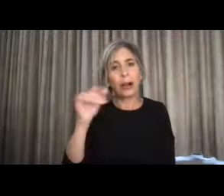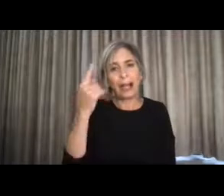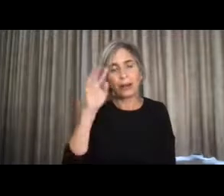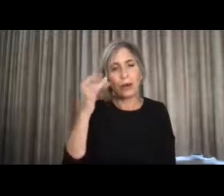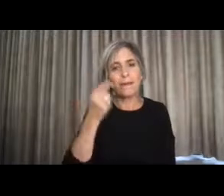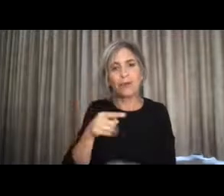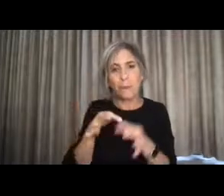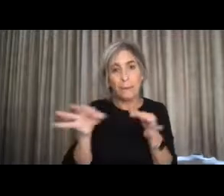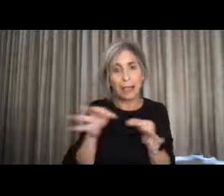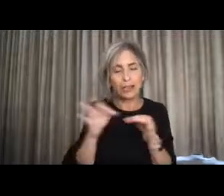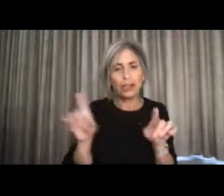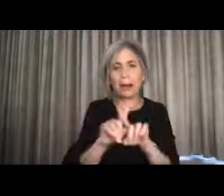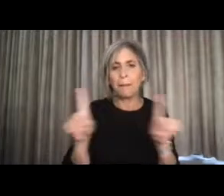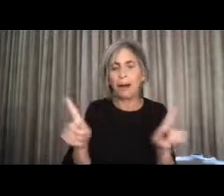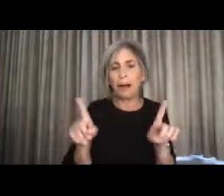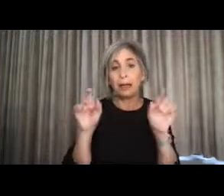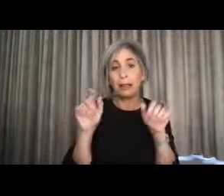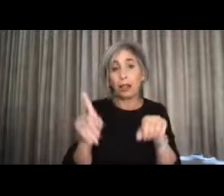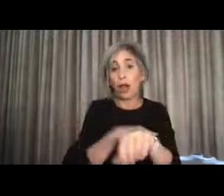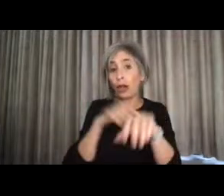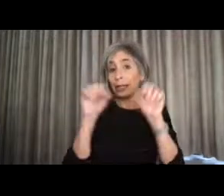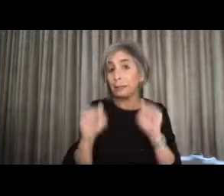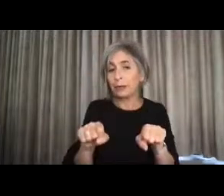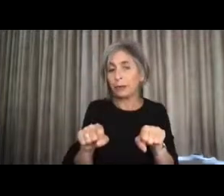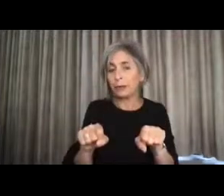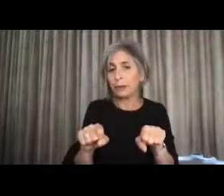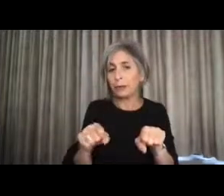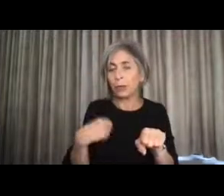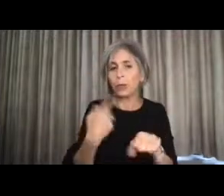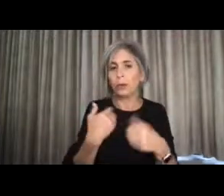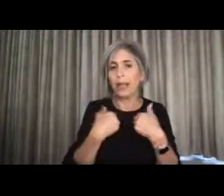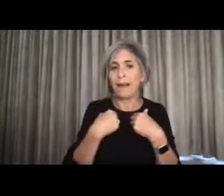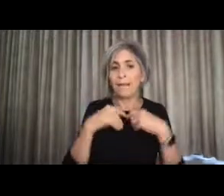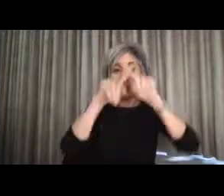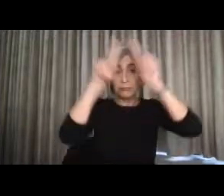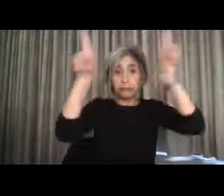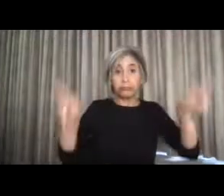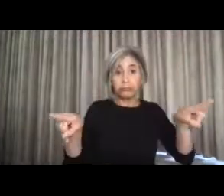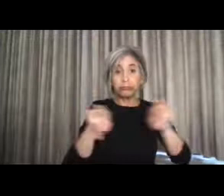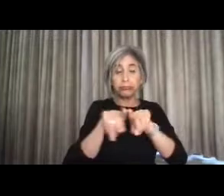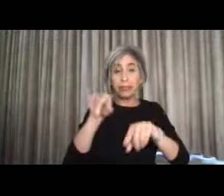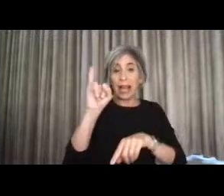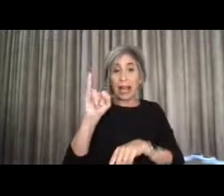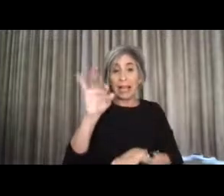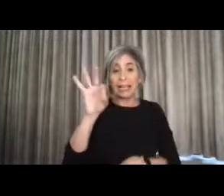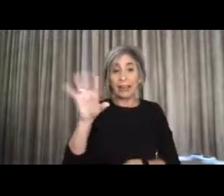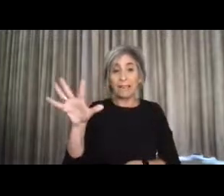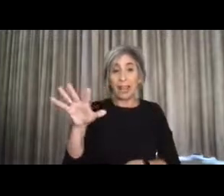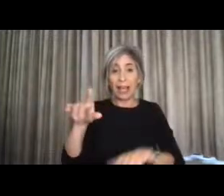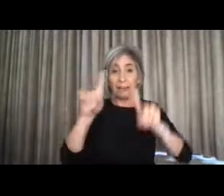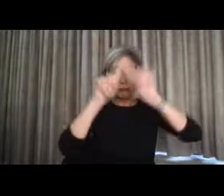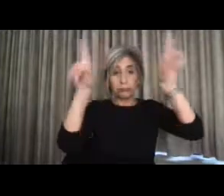as possible, we will be having our signs on I-95 billboards that would indicate